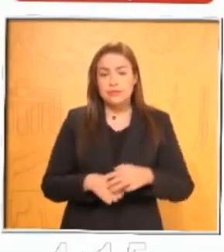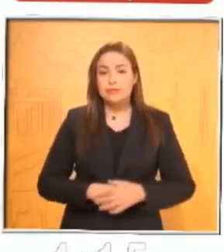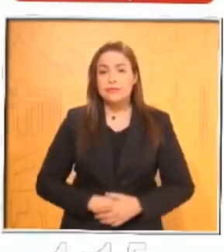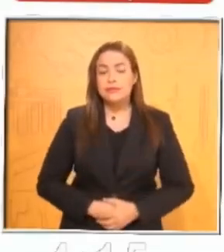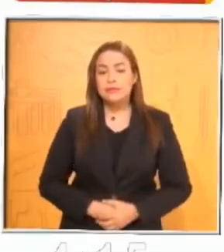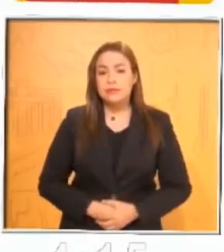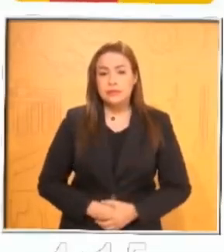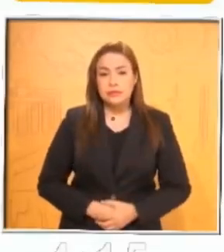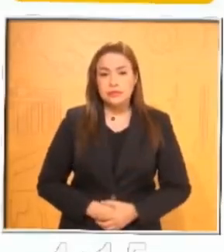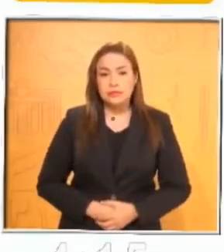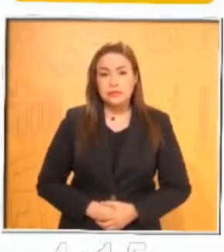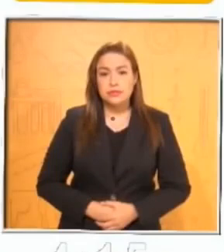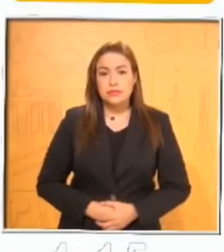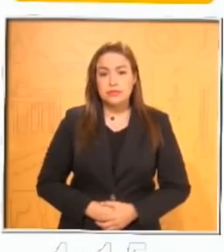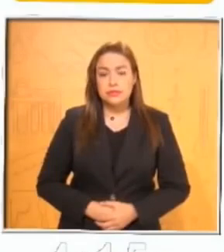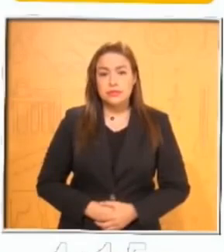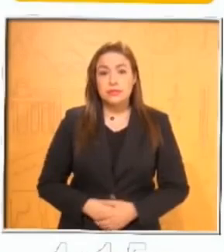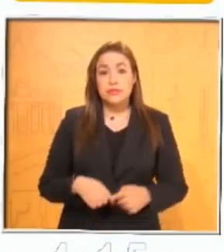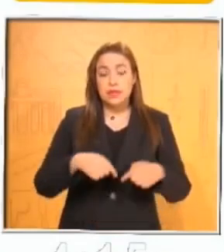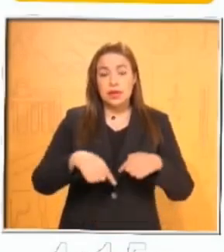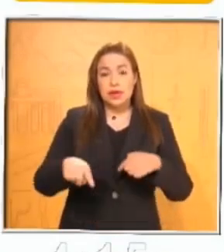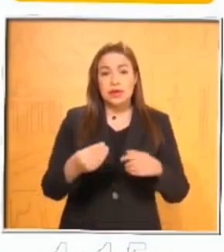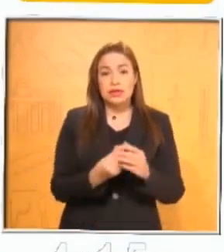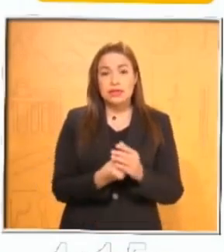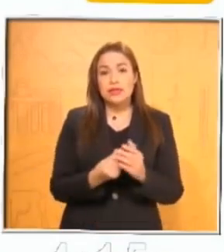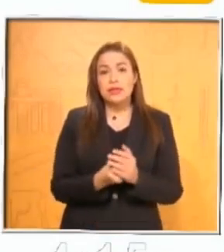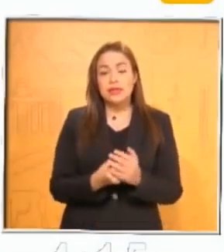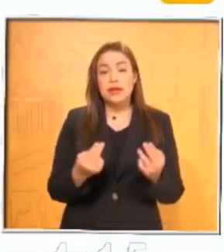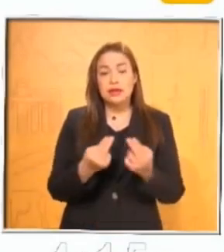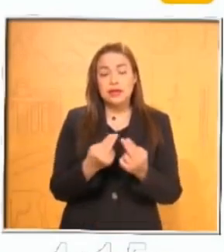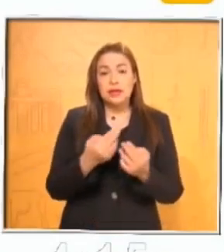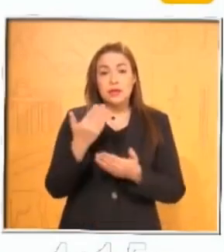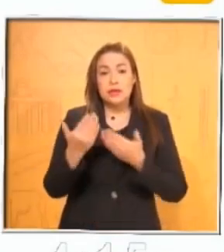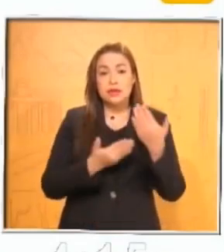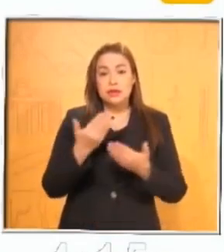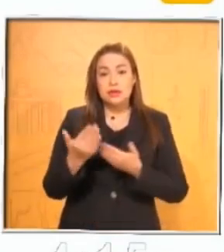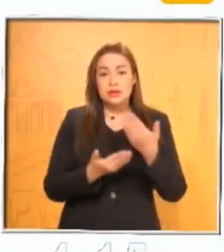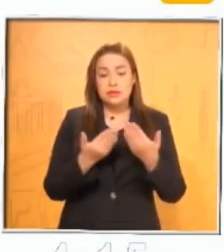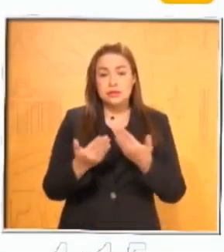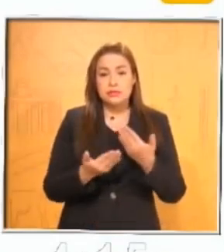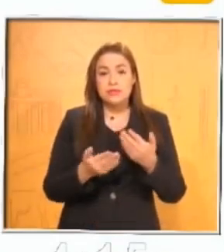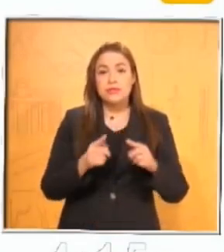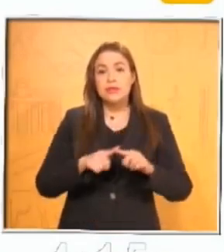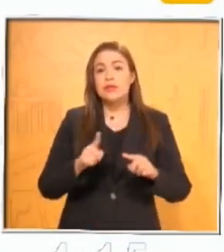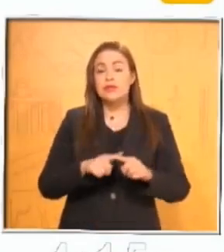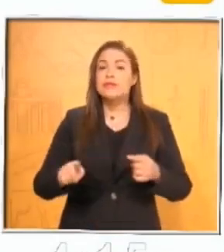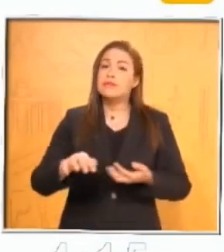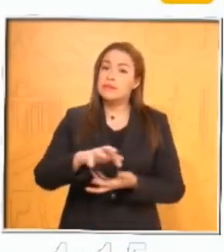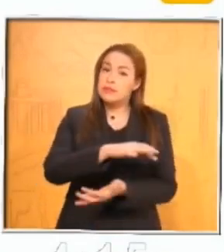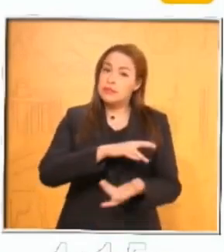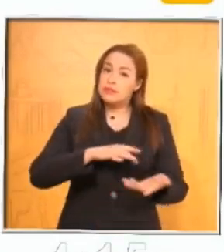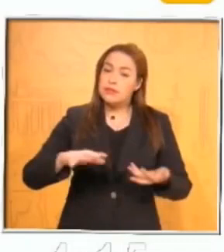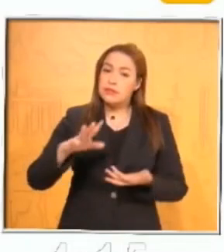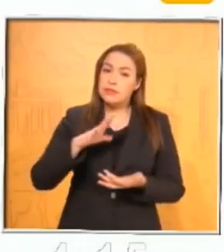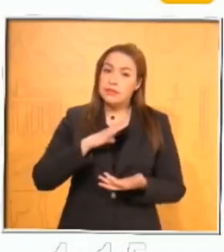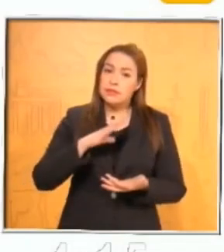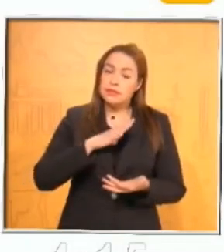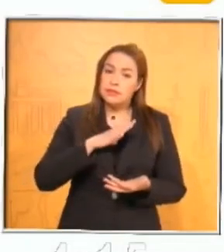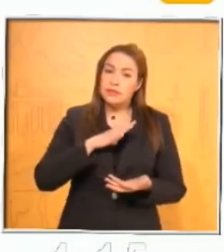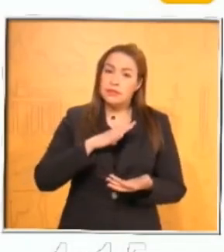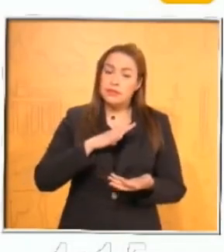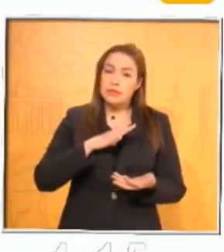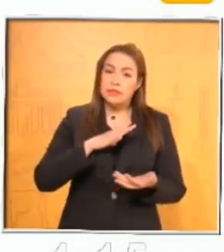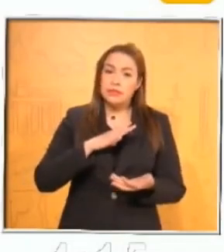For our class, we're going to study the recreational and literary environment. The social